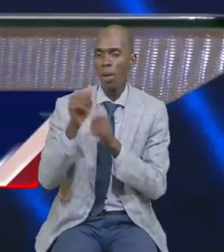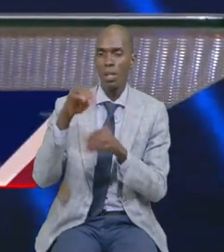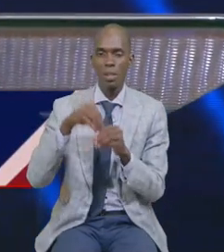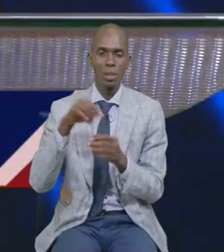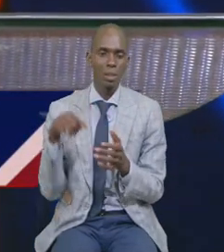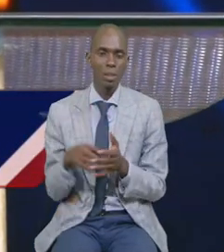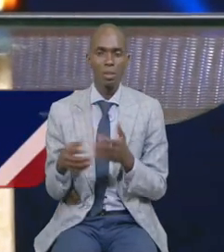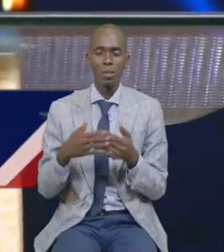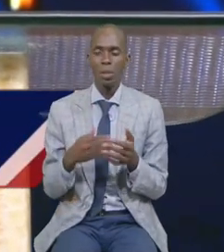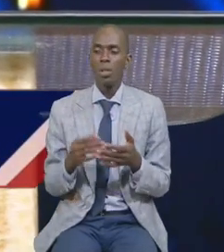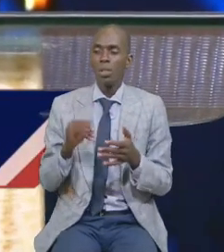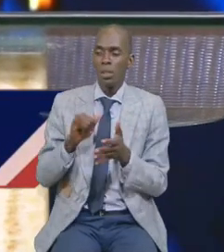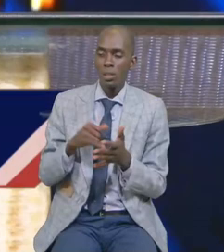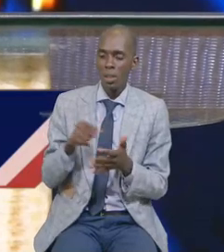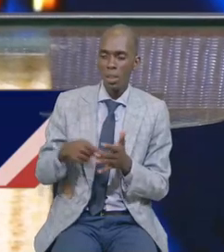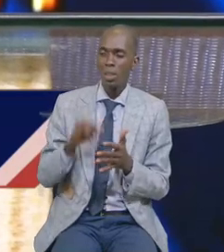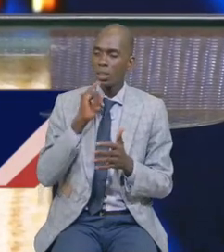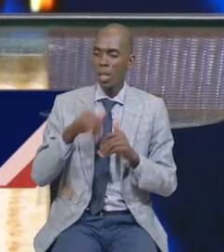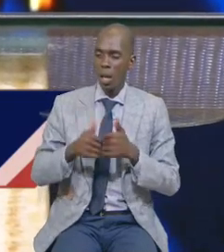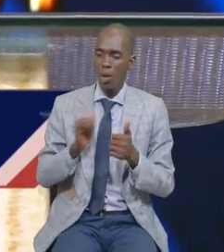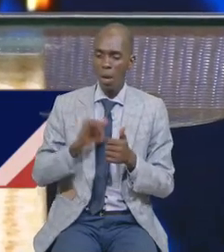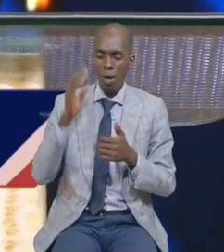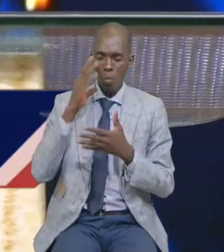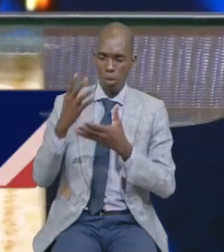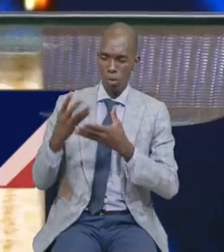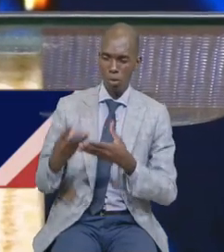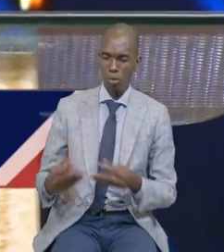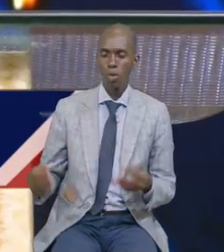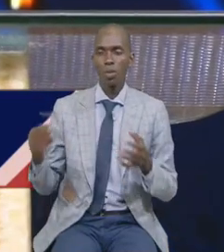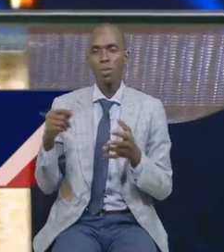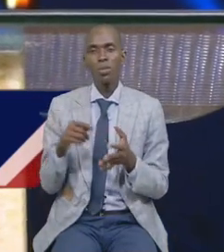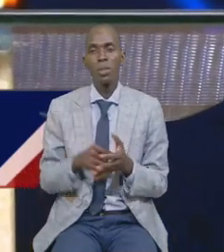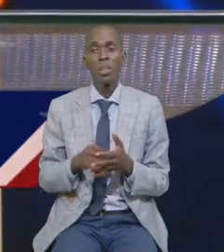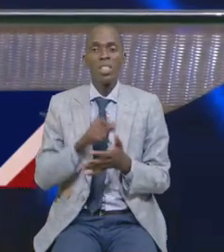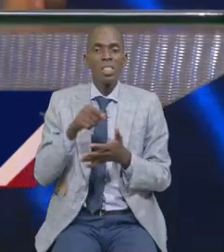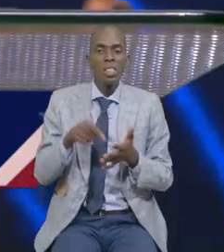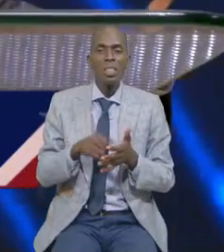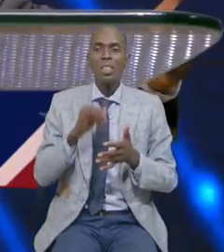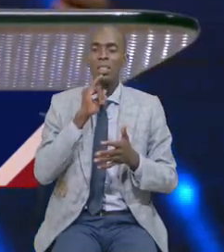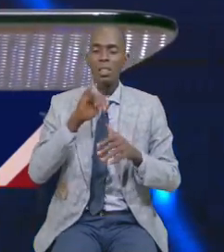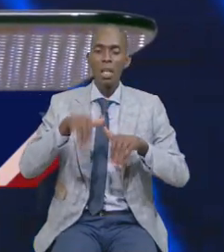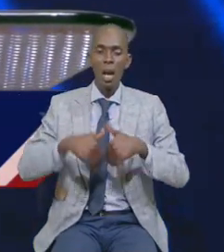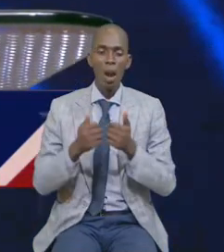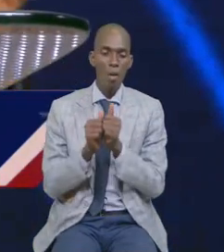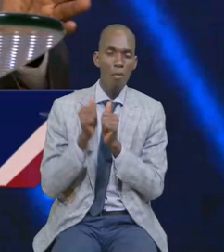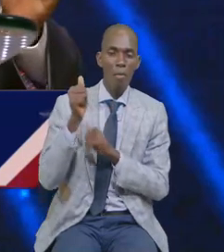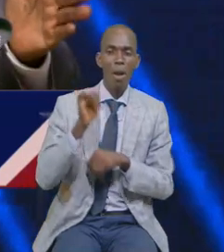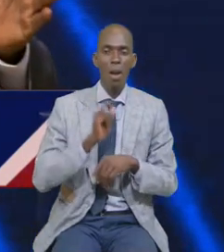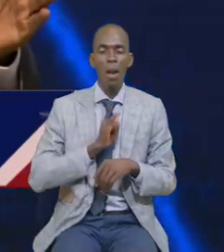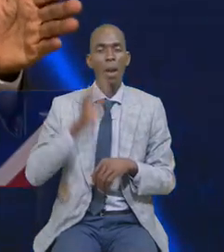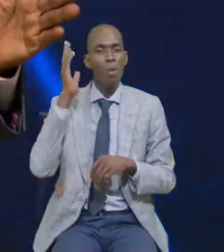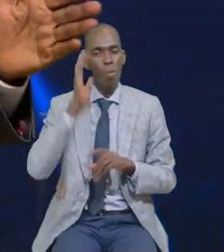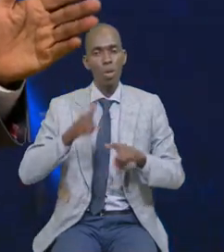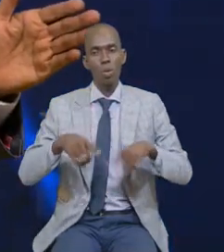with that man. If it goes beyond that, no. This is how far I will go with